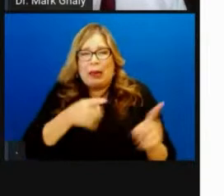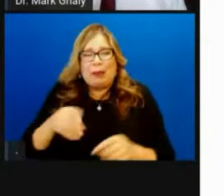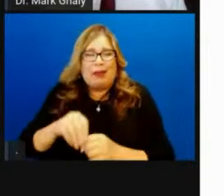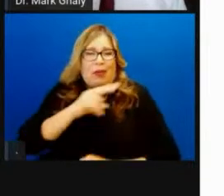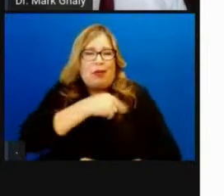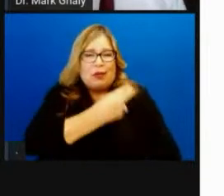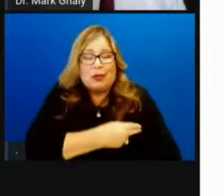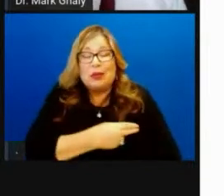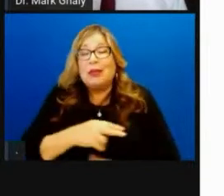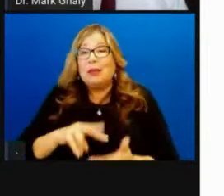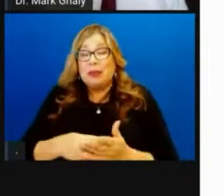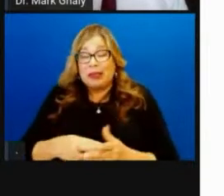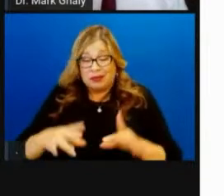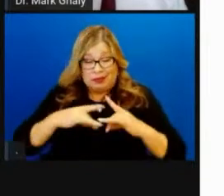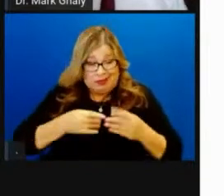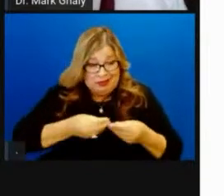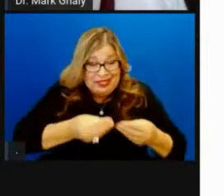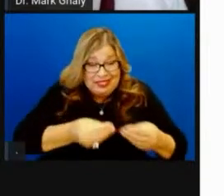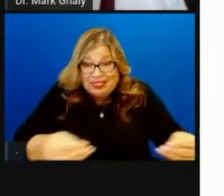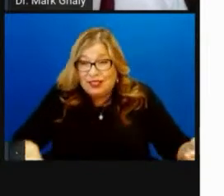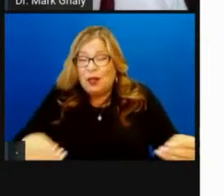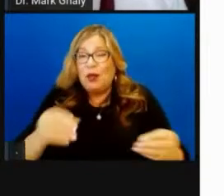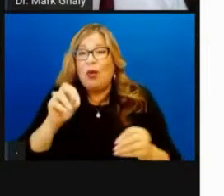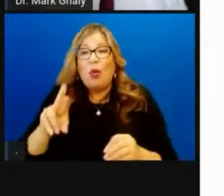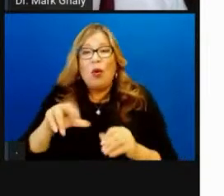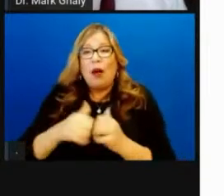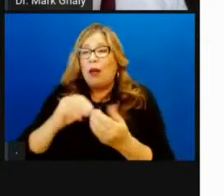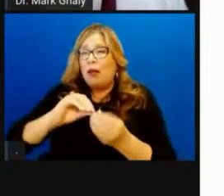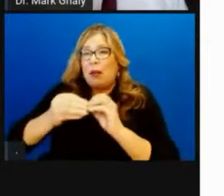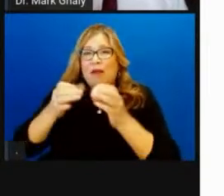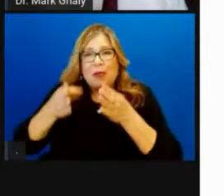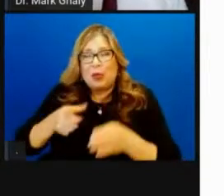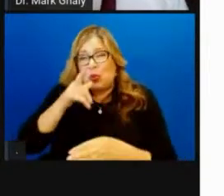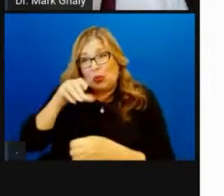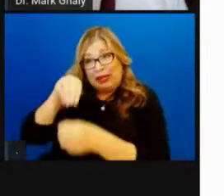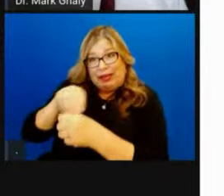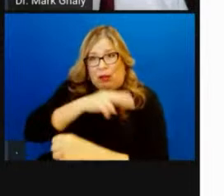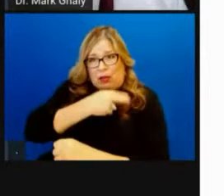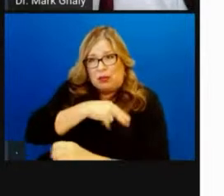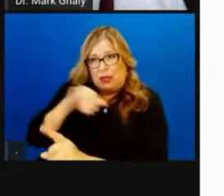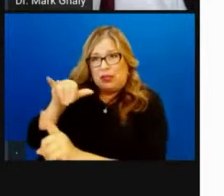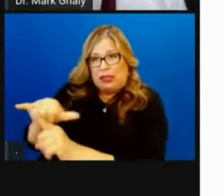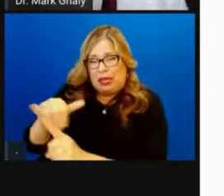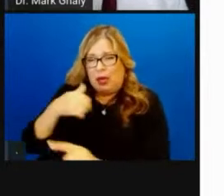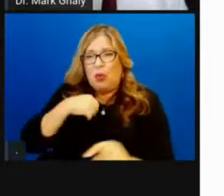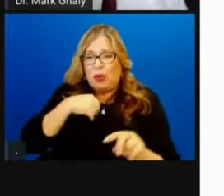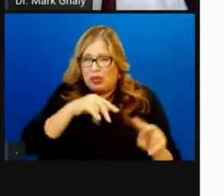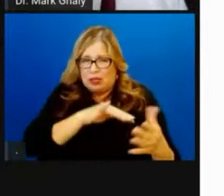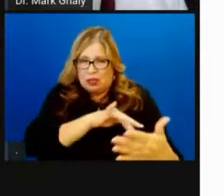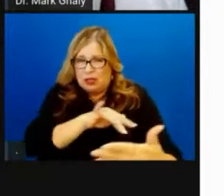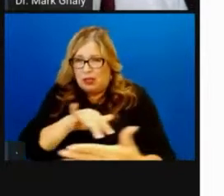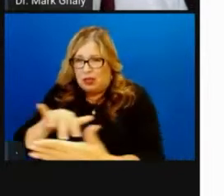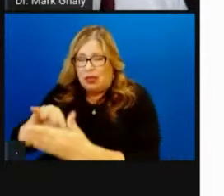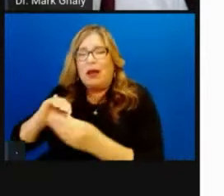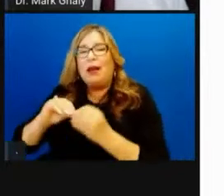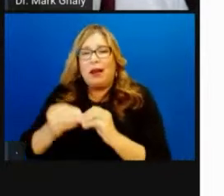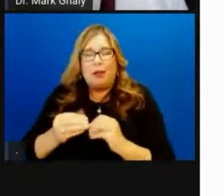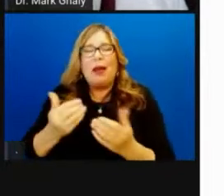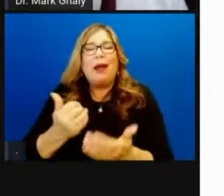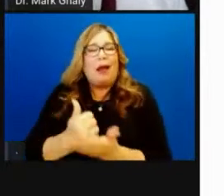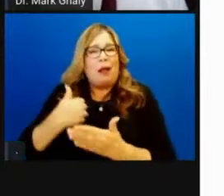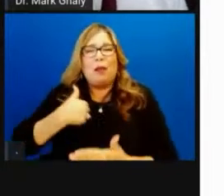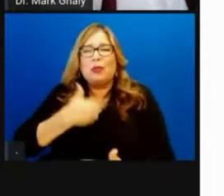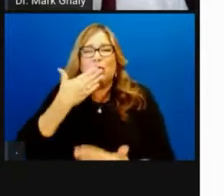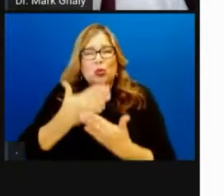of hospitalizations that we can anticipate. It's been a good and accurate model and has helped us quite a bit. And you can see here that